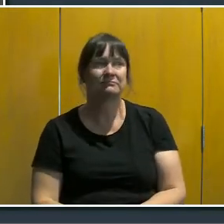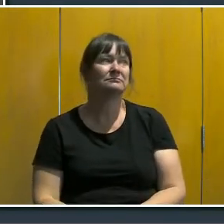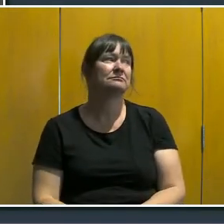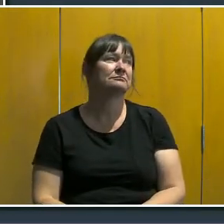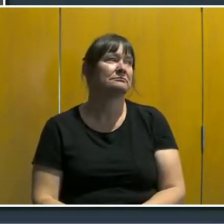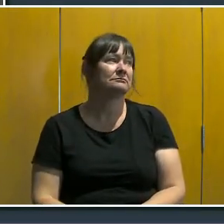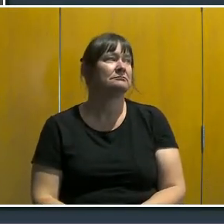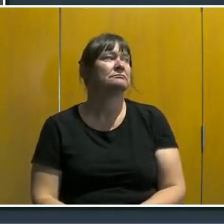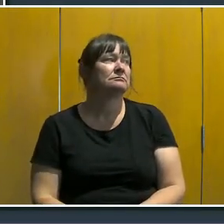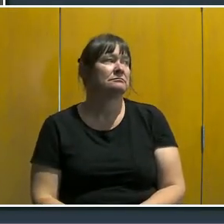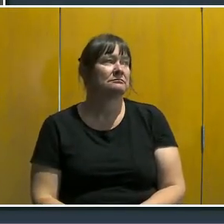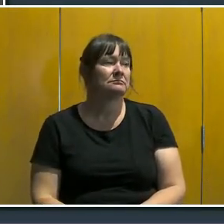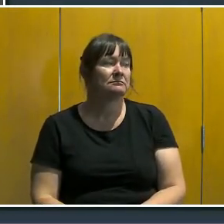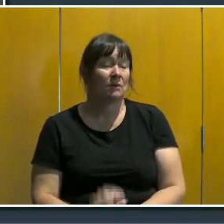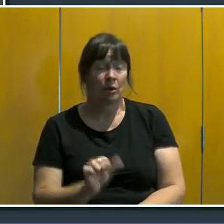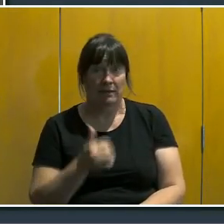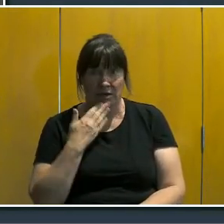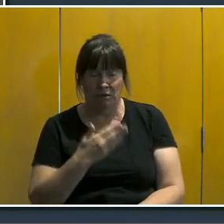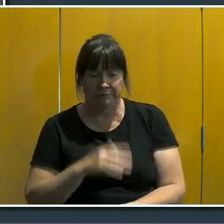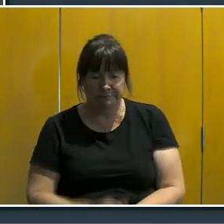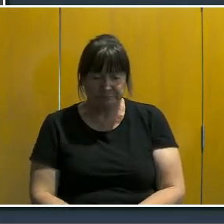Yes. Okay. Yes. Thank you.